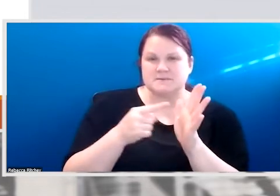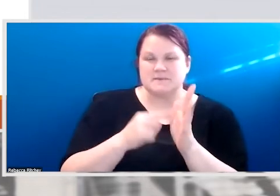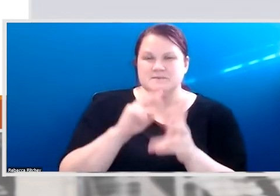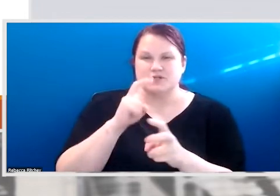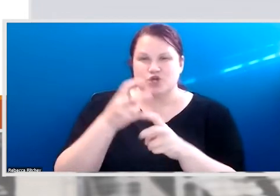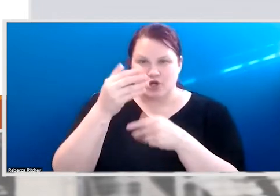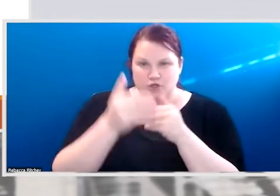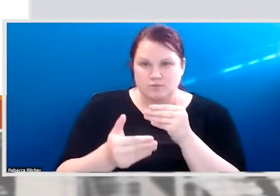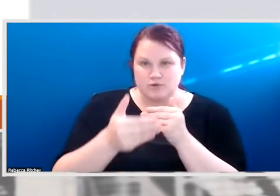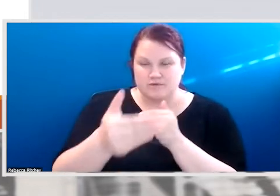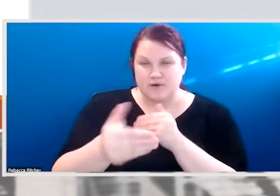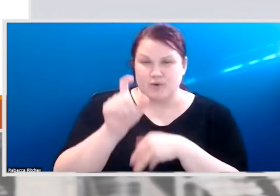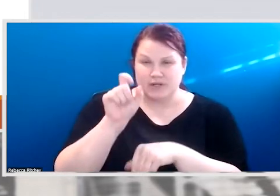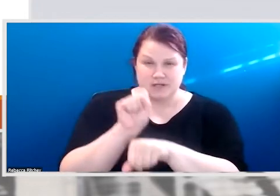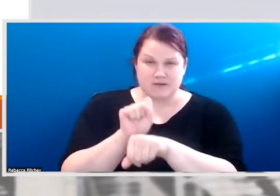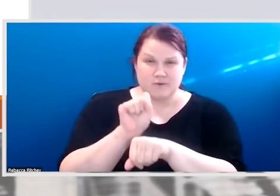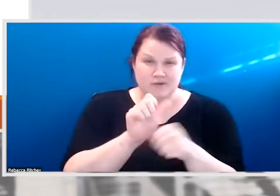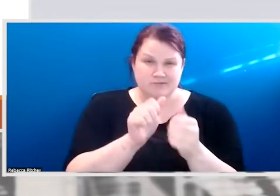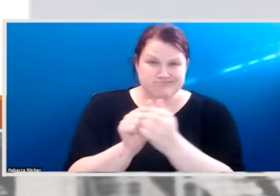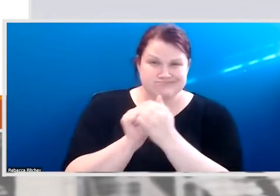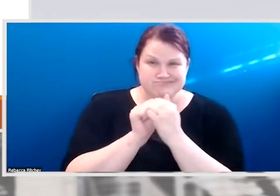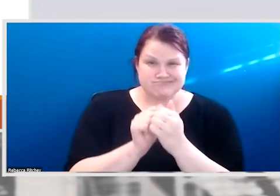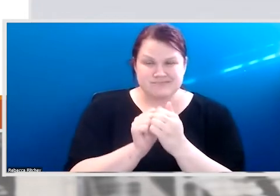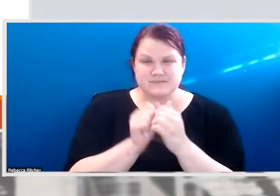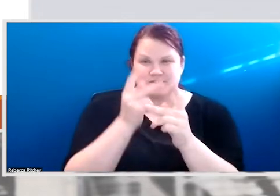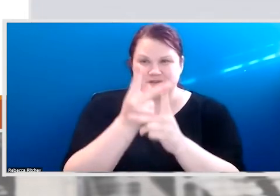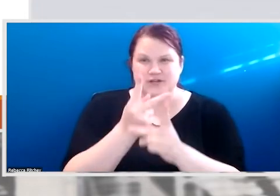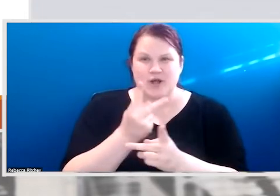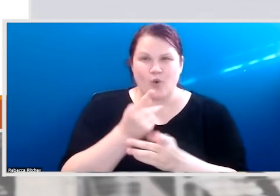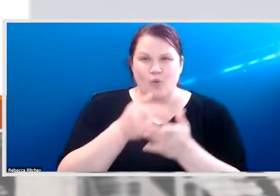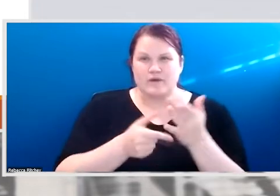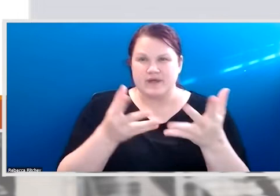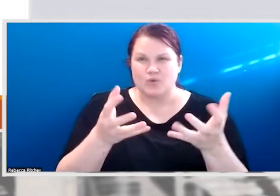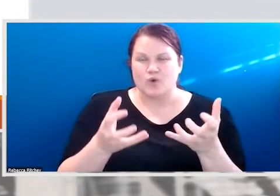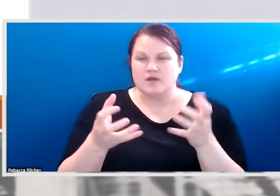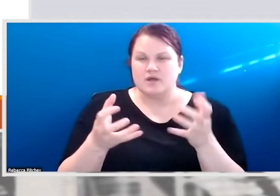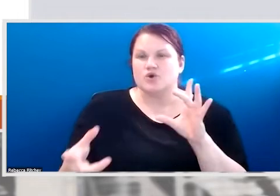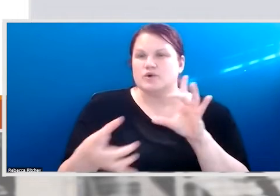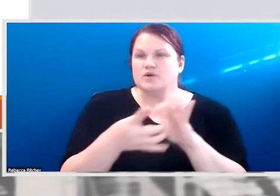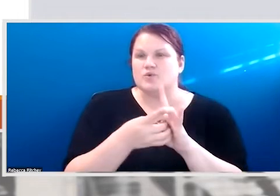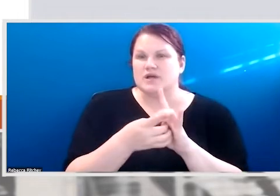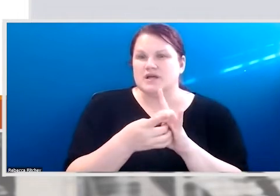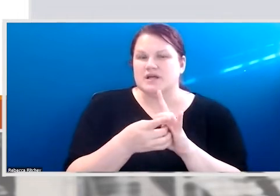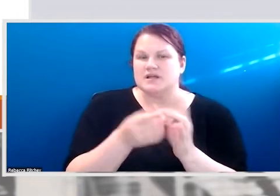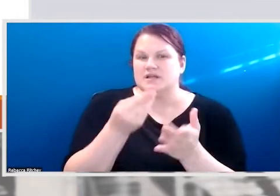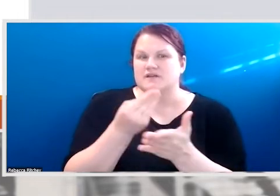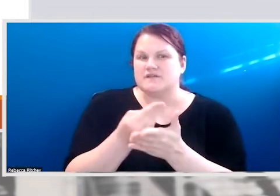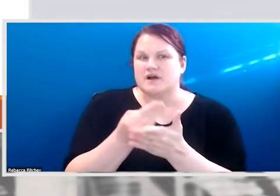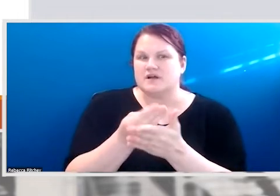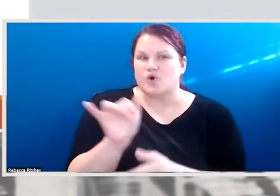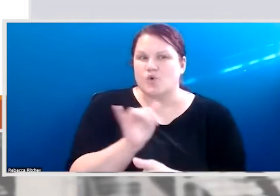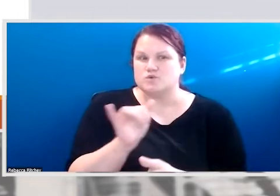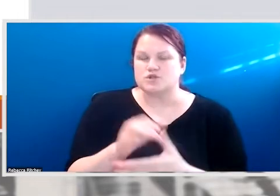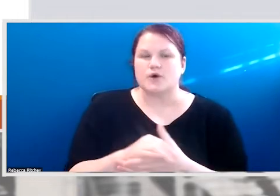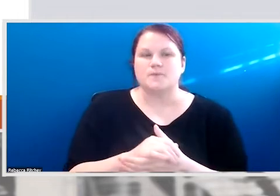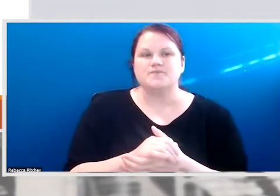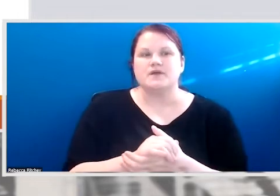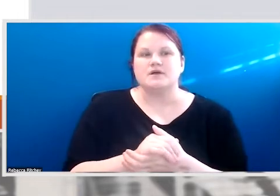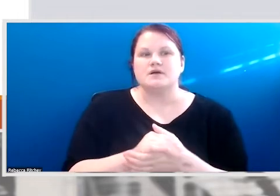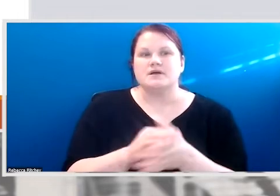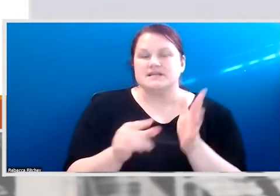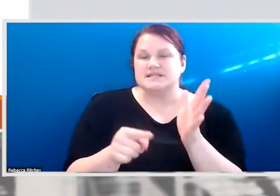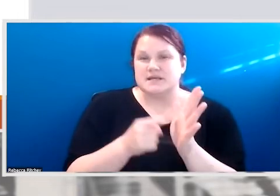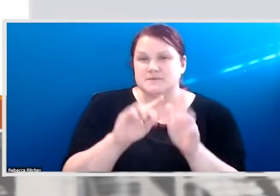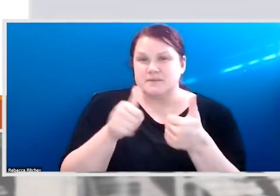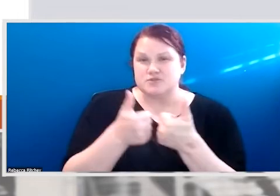have to work with them to figure out what that is. That also relates to kind of a poorly defined scope of work. Sometimes we have challenges